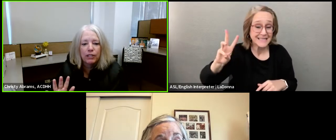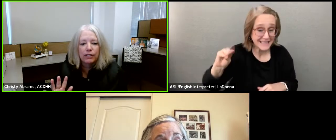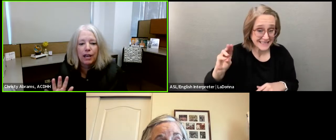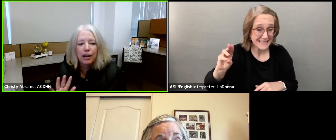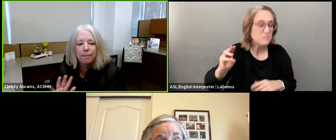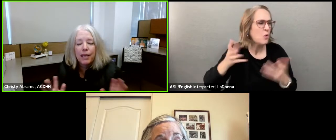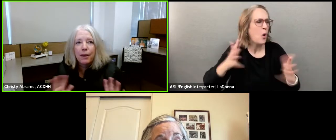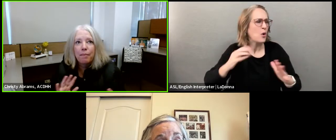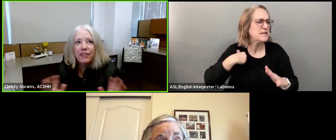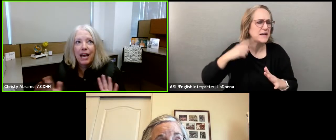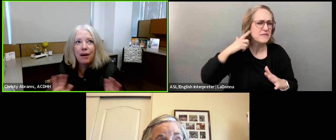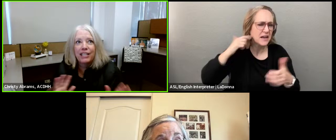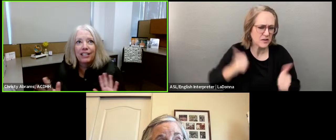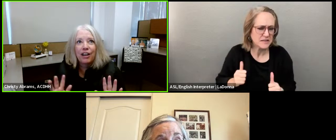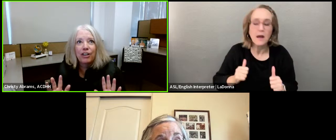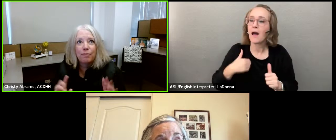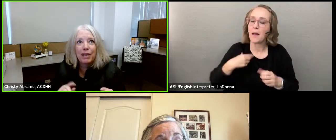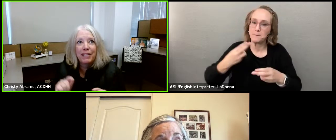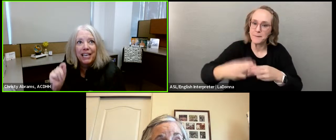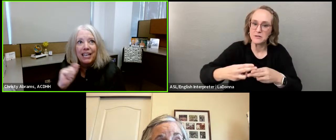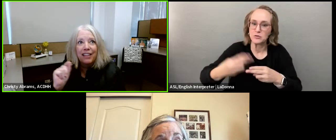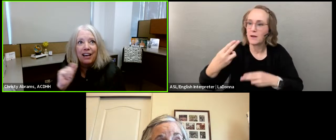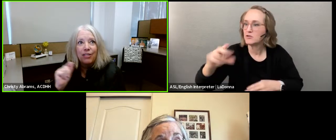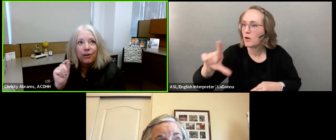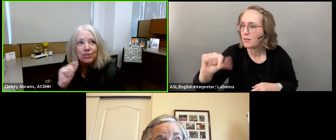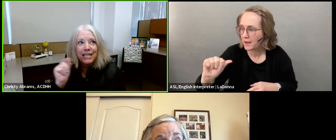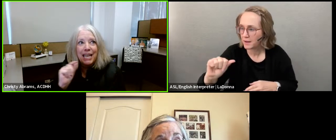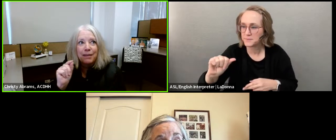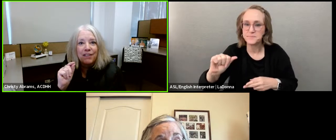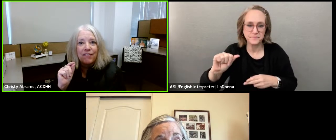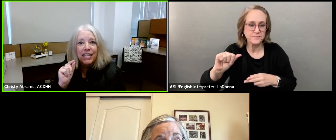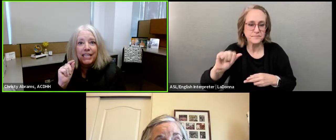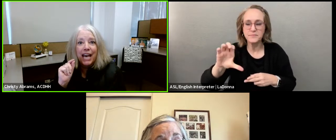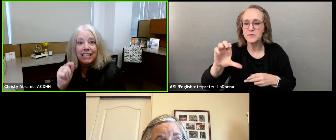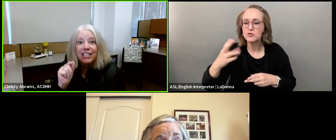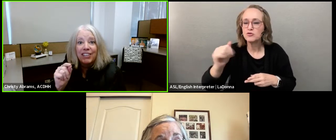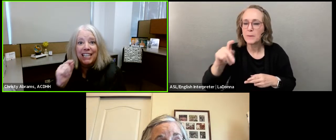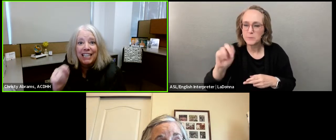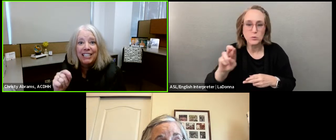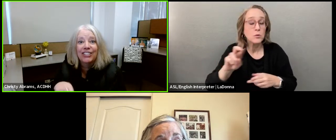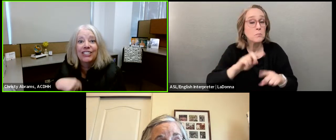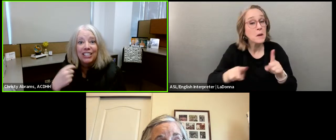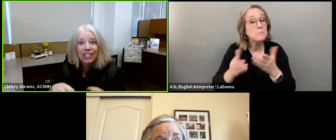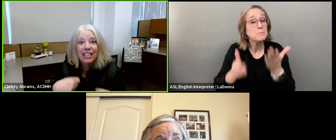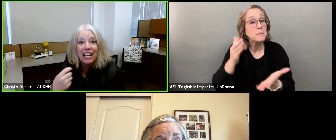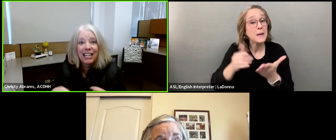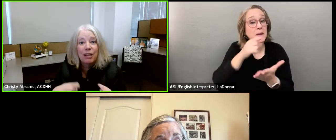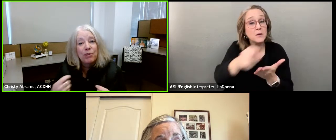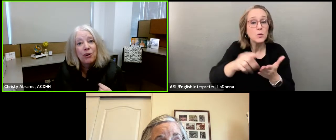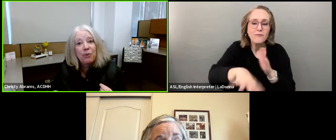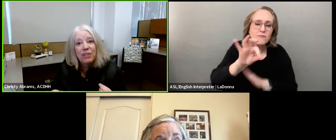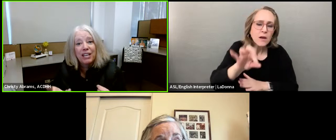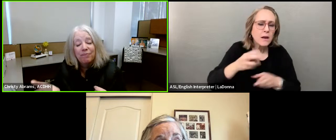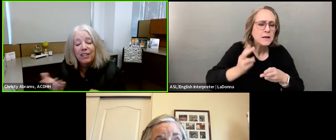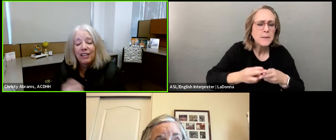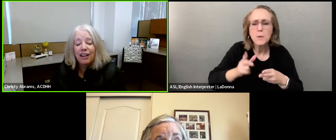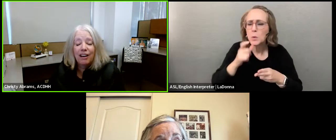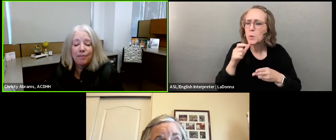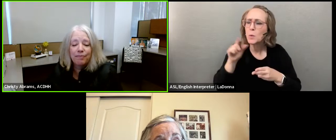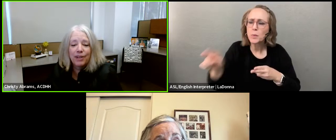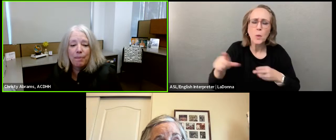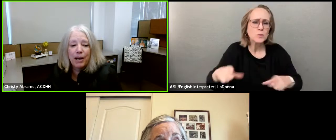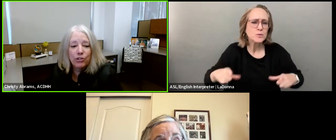HOH chapters, but that is another, maybe getting those names of the activity leaders and just letting them know